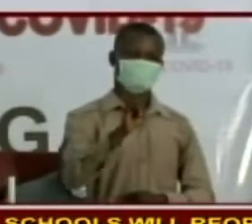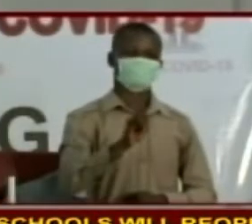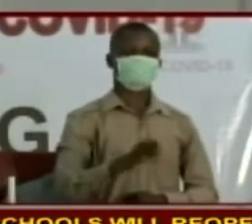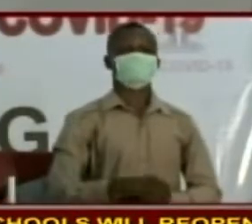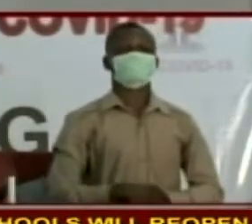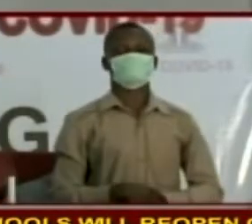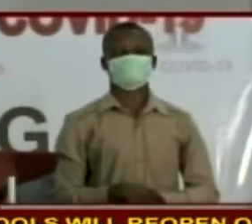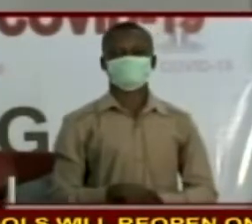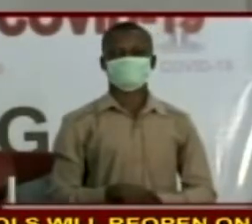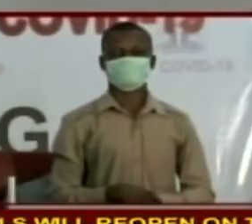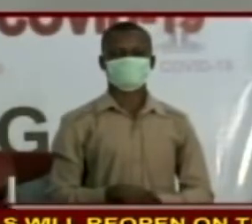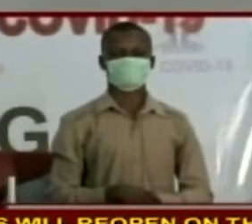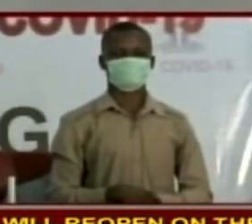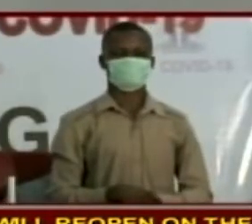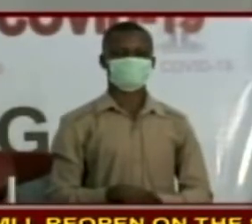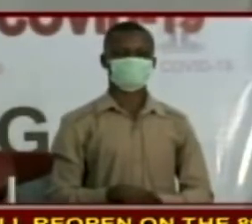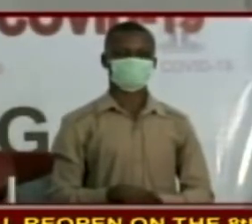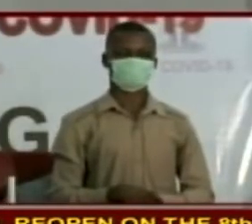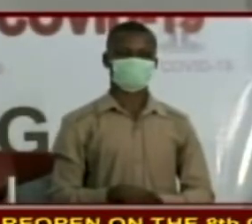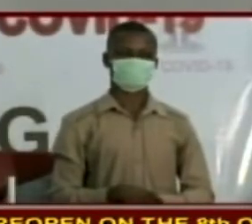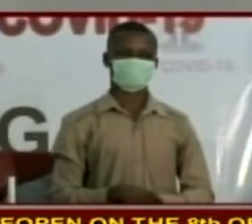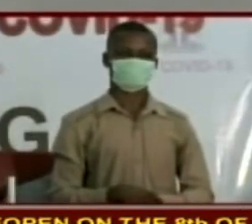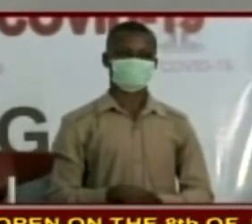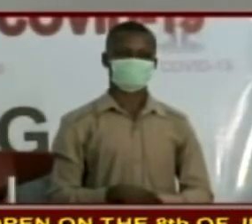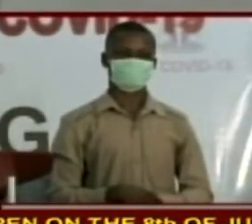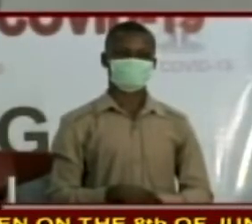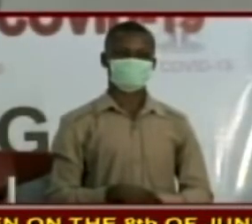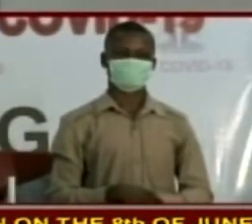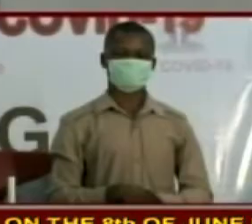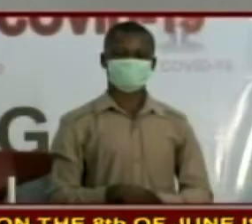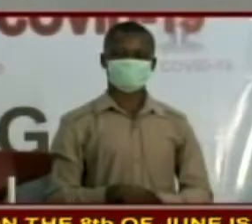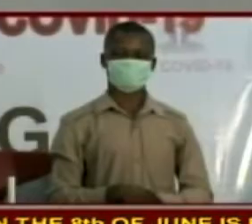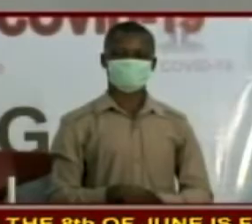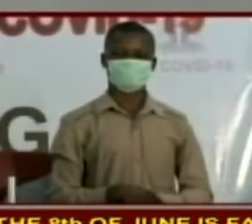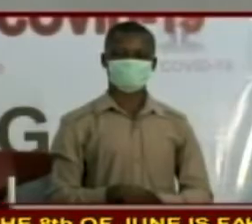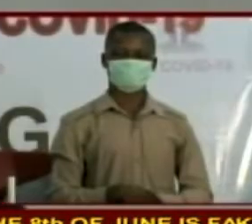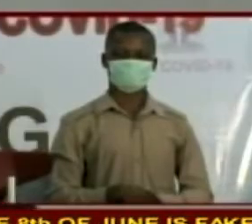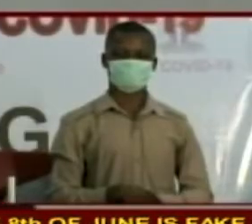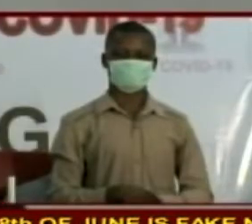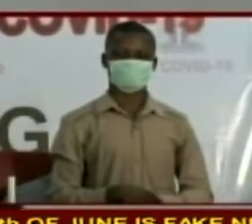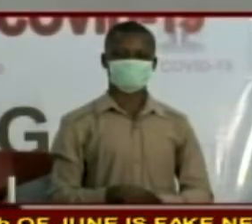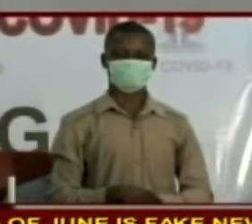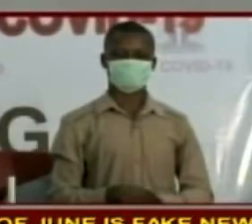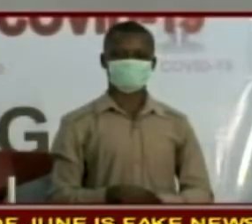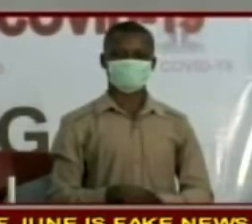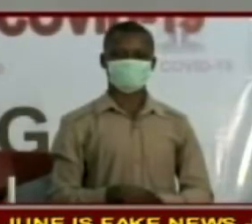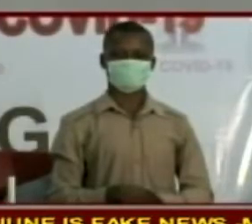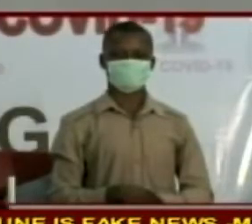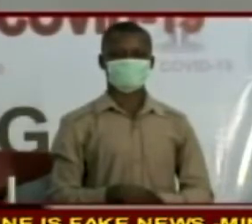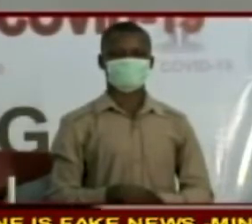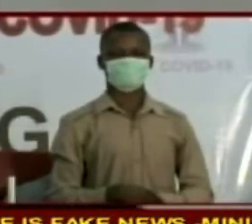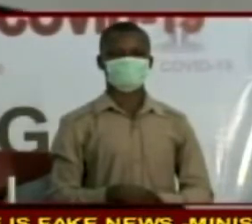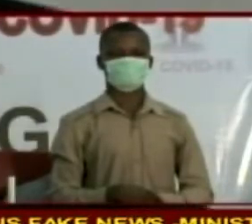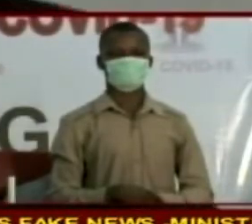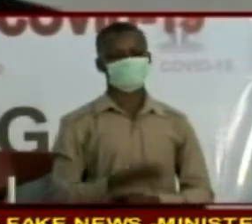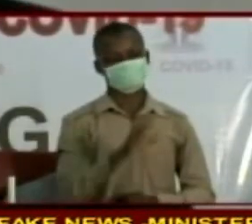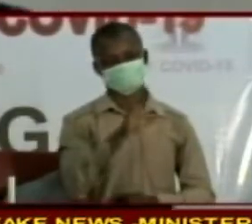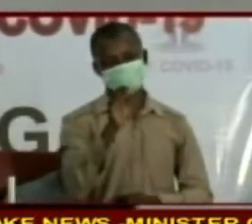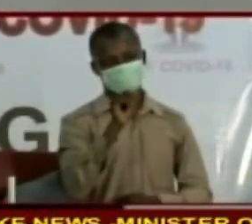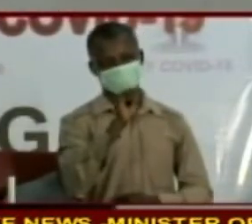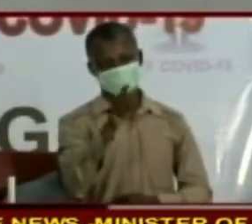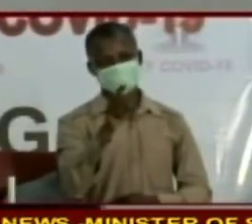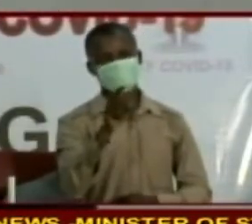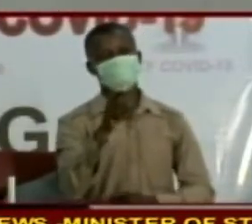Okay. I'd rather call you Ekwen, right? Okay, thank you. So, your question is